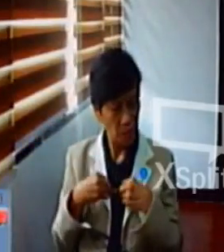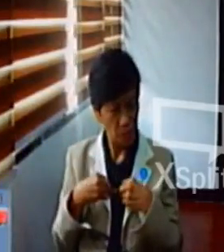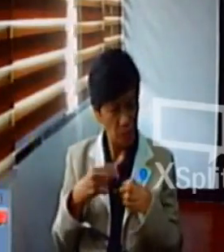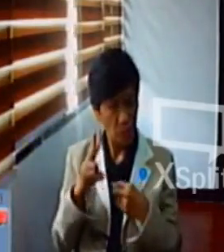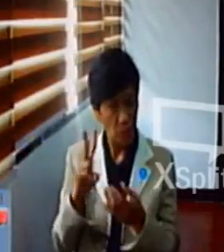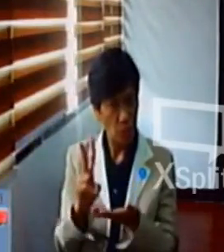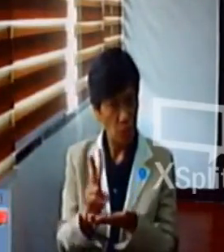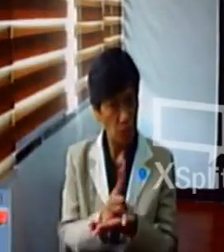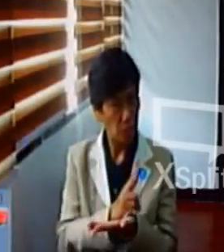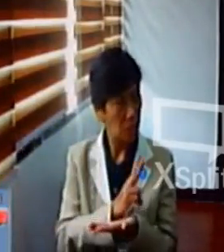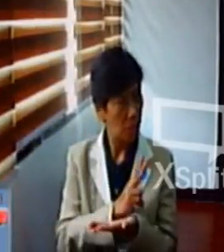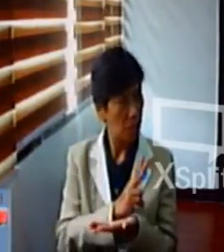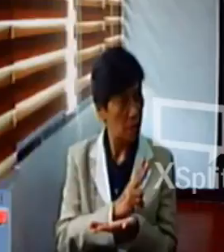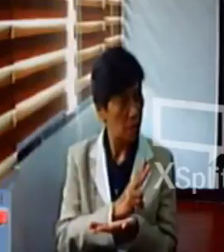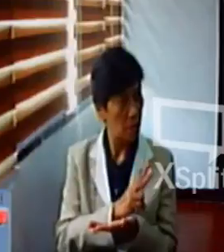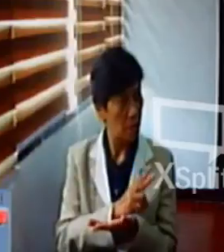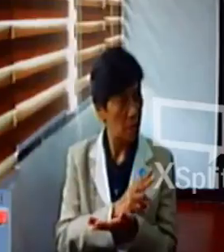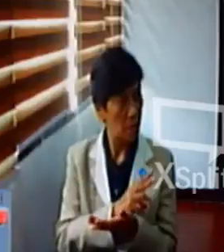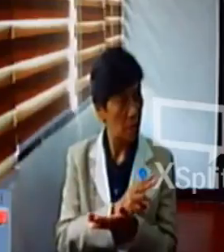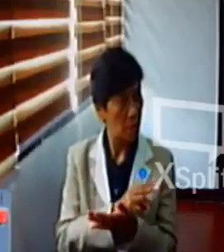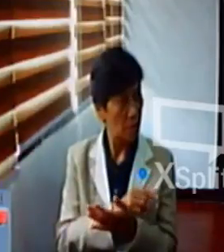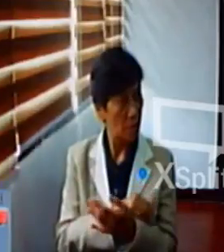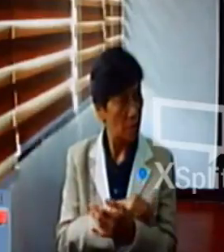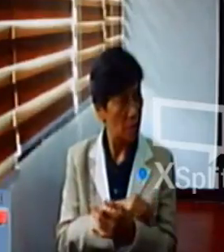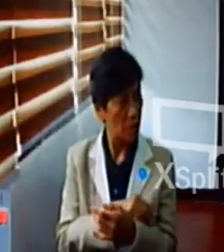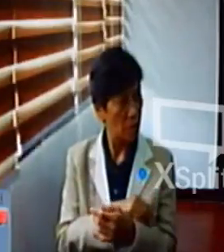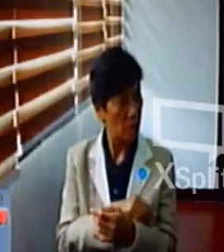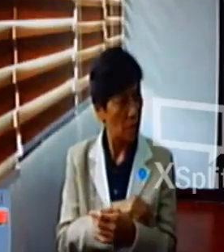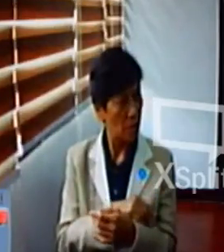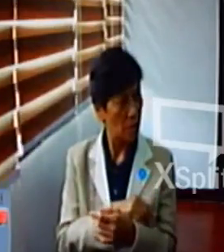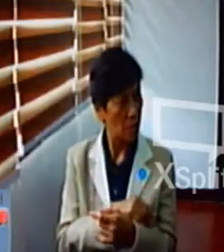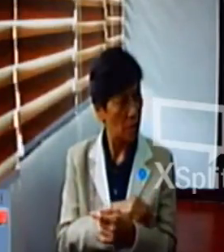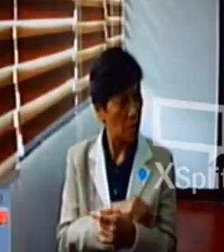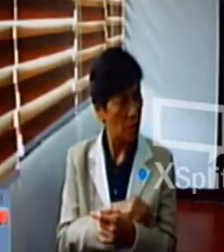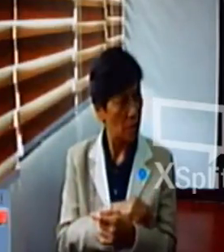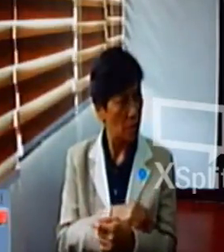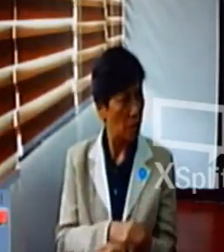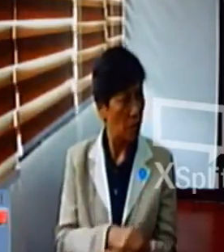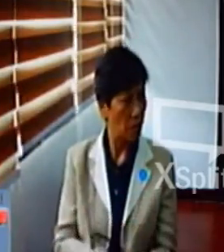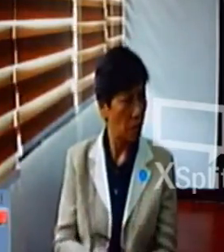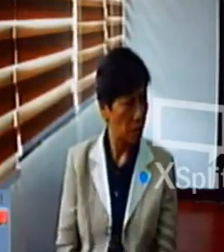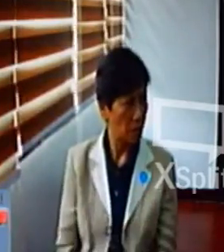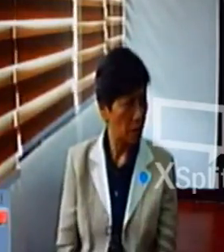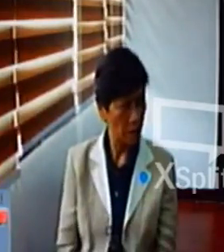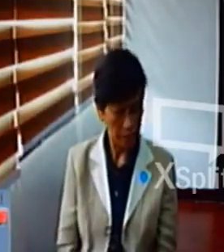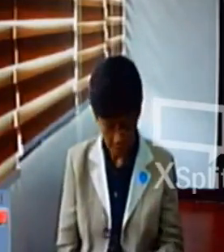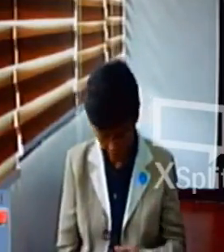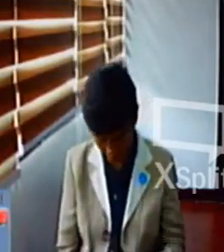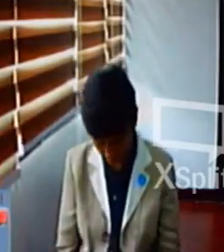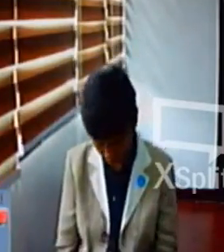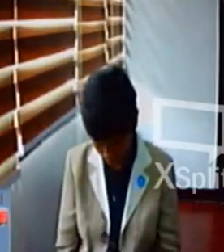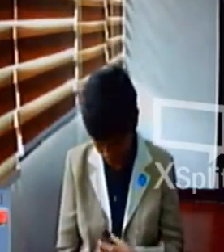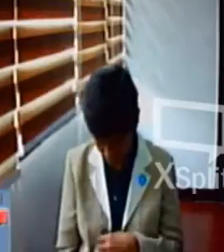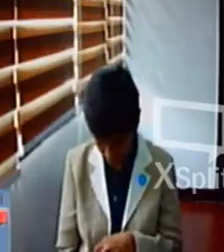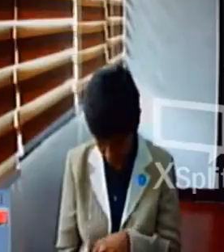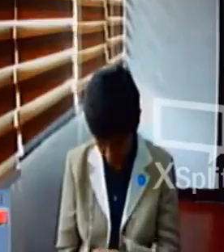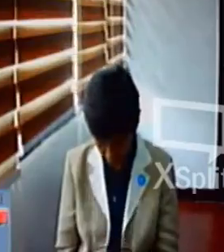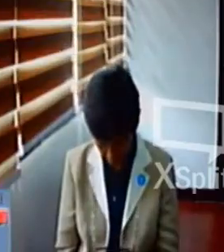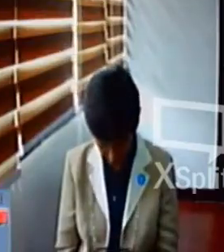2 weeks ago. There's just minor revisions. And then I think it will be out very soon. Maybe